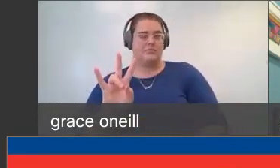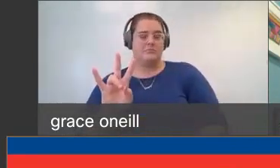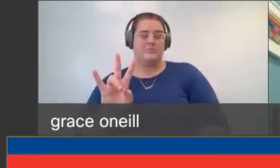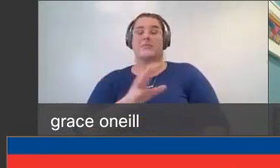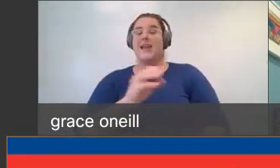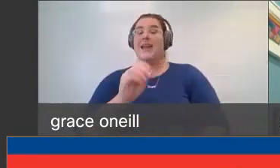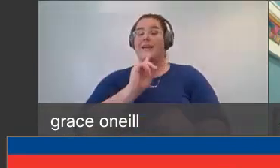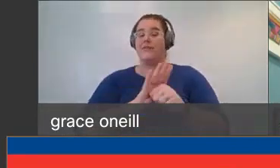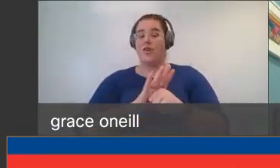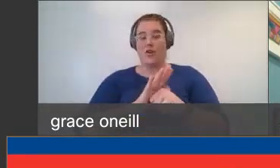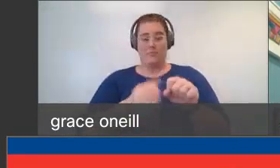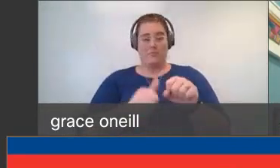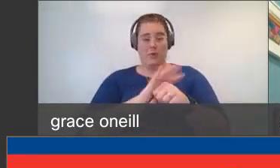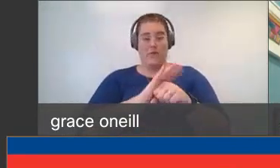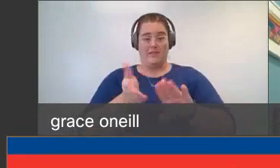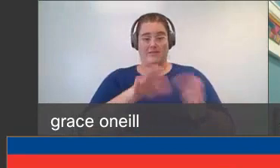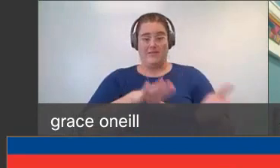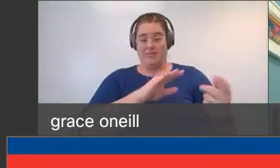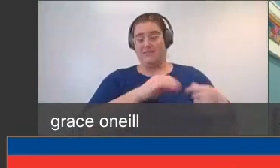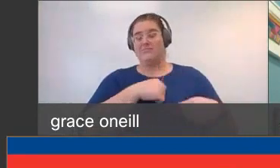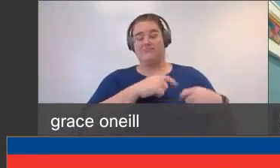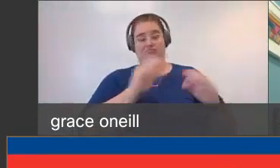COVID death since March of this year.